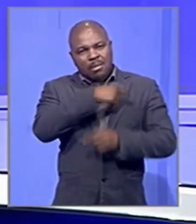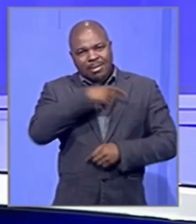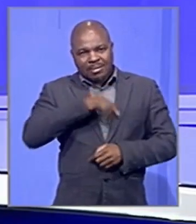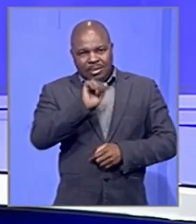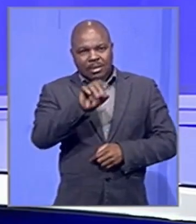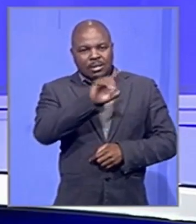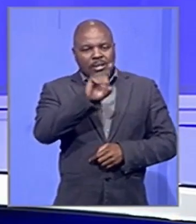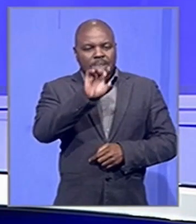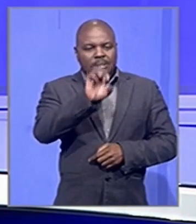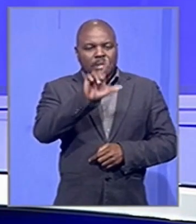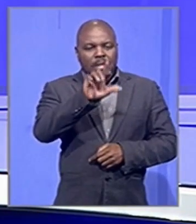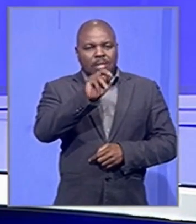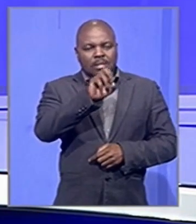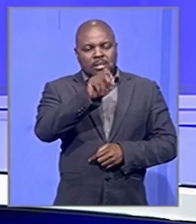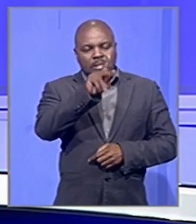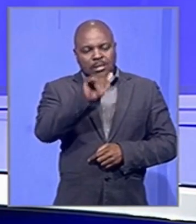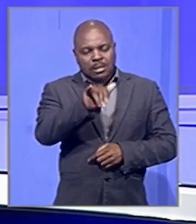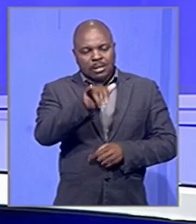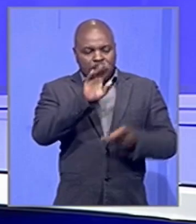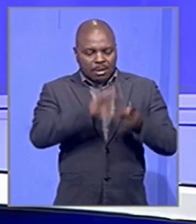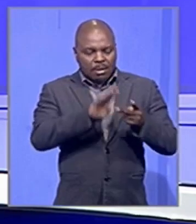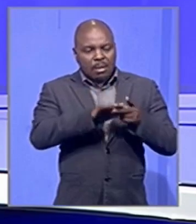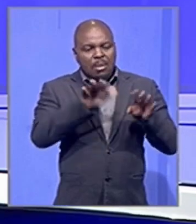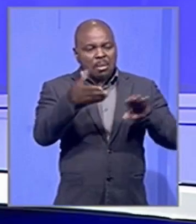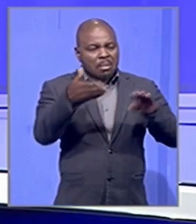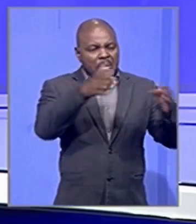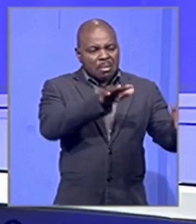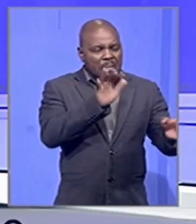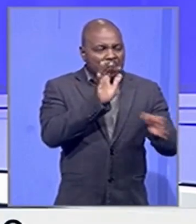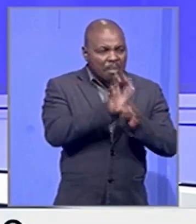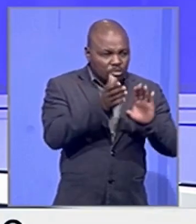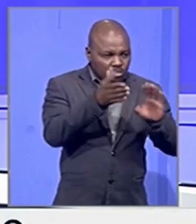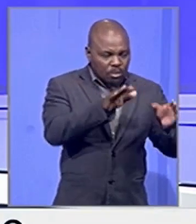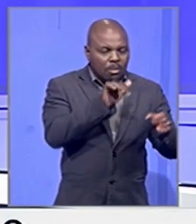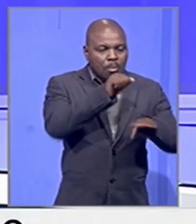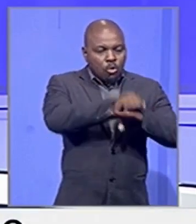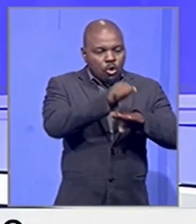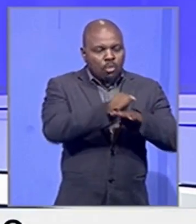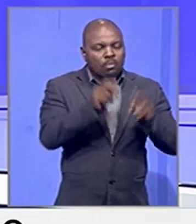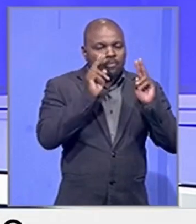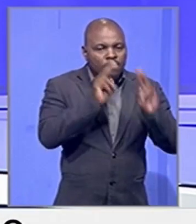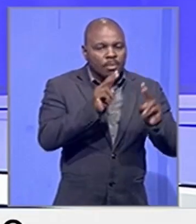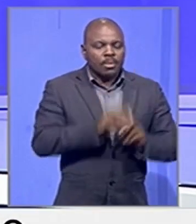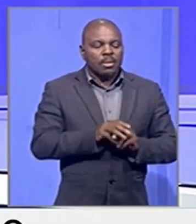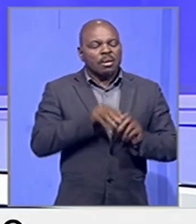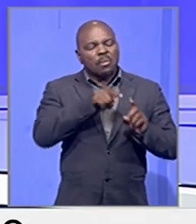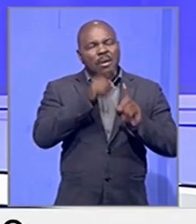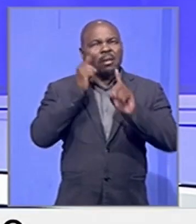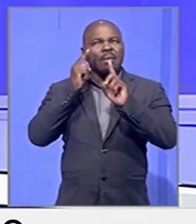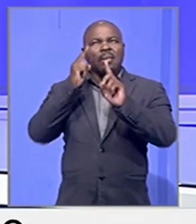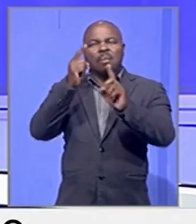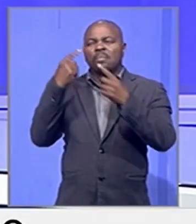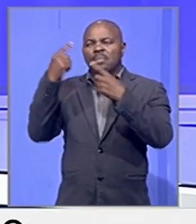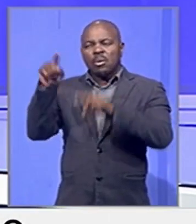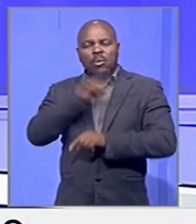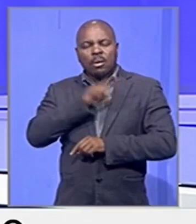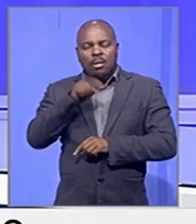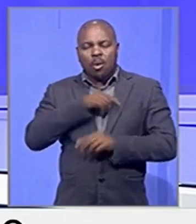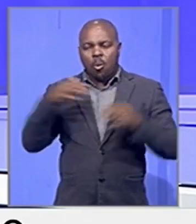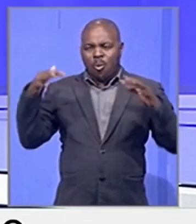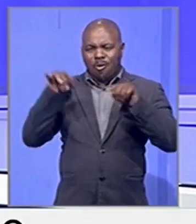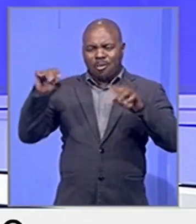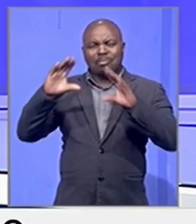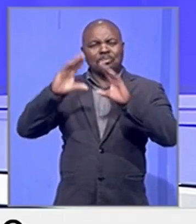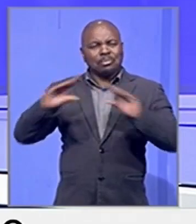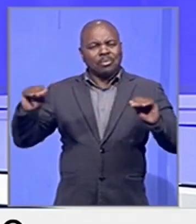Zelensky mme morago ba etela mabitla ba tswa setlhabelo ba dipolao tsa mogoso. Maitlhomo a loeto le ke go khutlisa ntwa gareng ga Russia le Ukraine